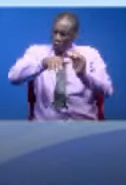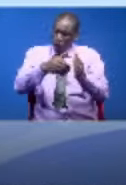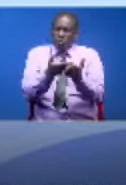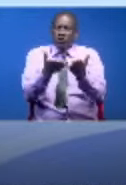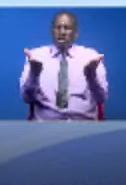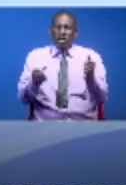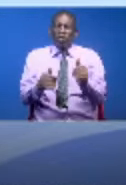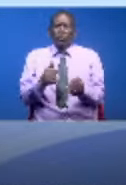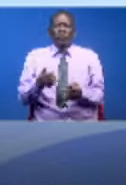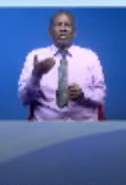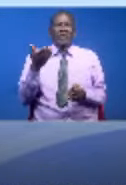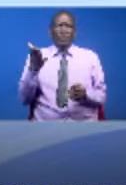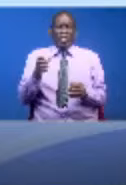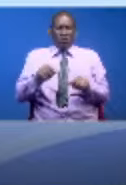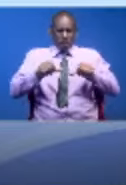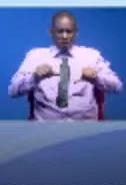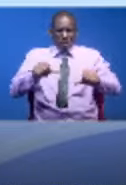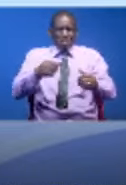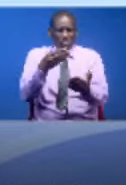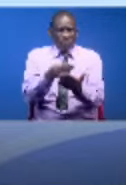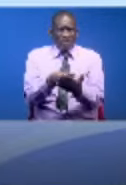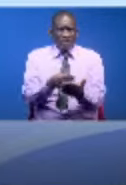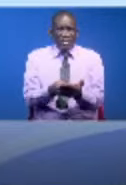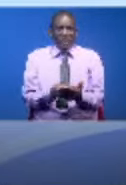fit into sustainable financing